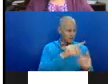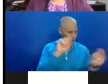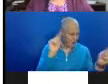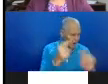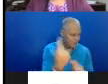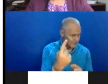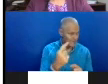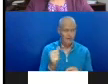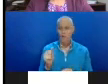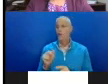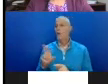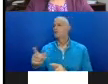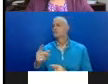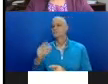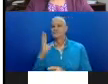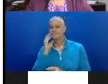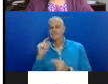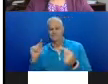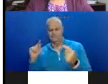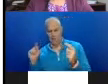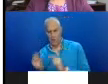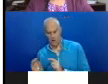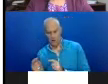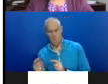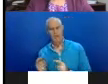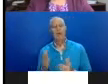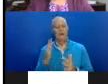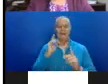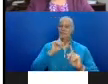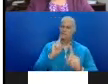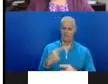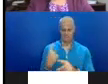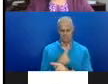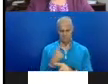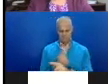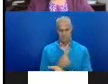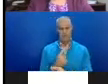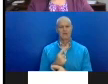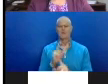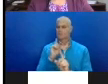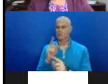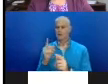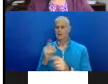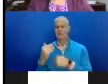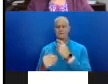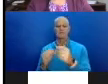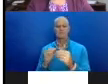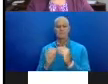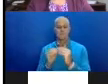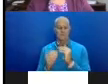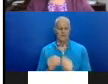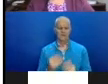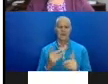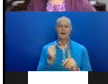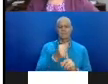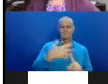been harmed, so they can become responsive and know how to respond in a way that actually leads to repair. So I'm going to actually slow that down